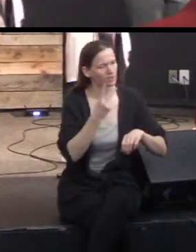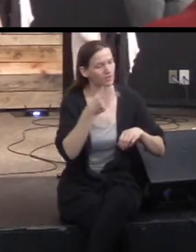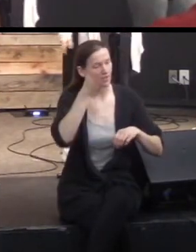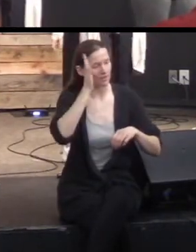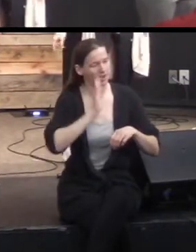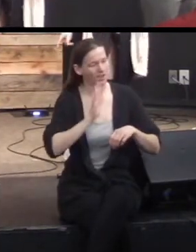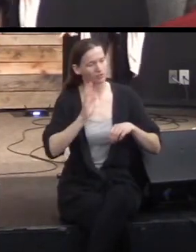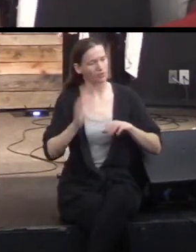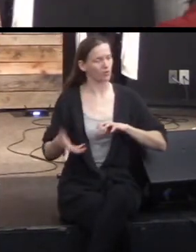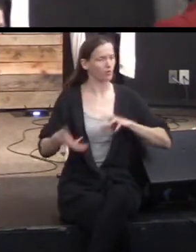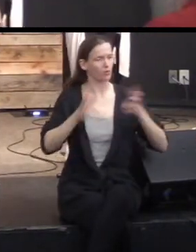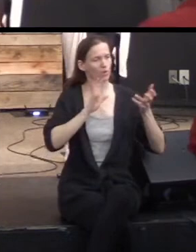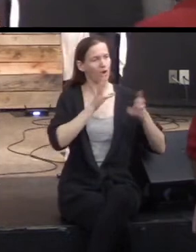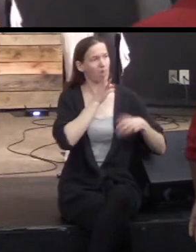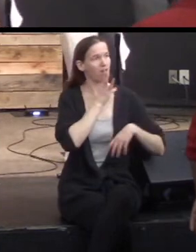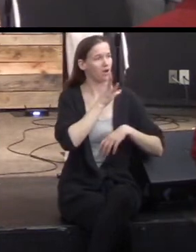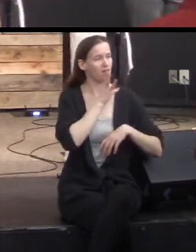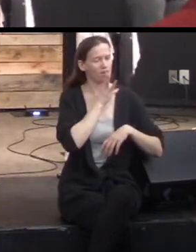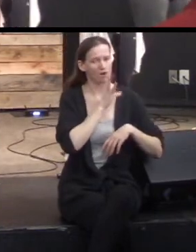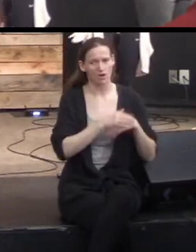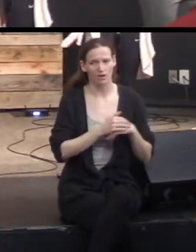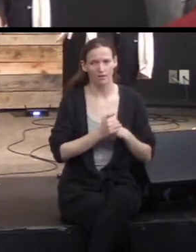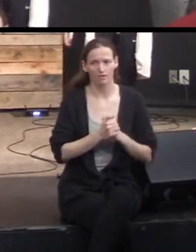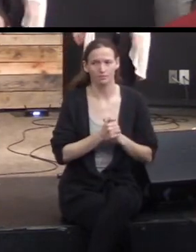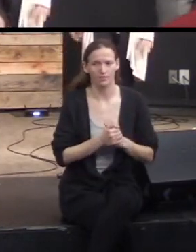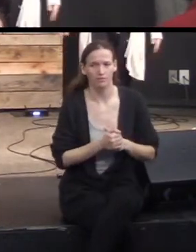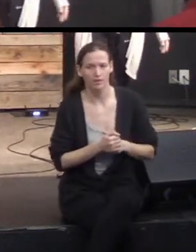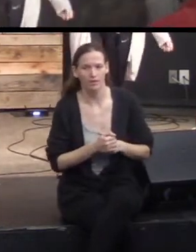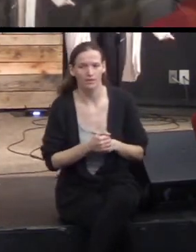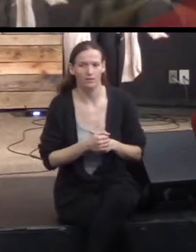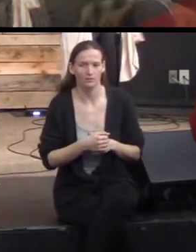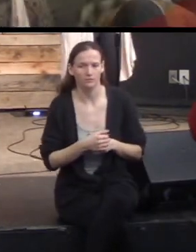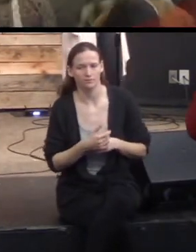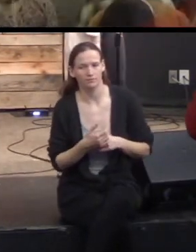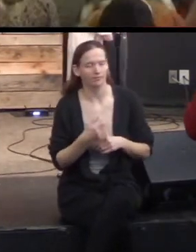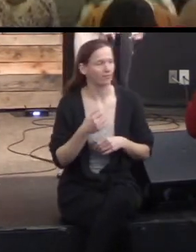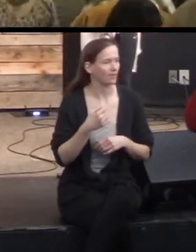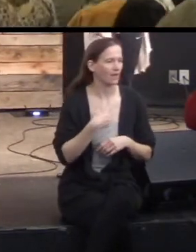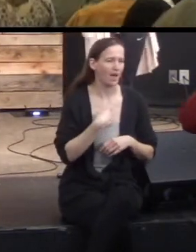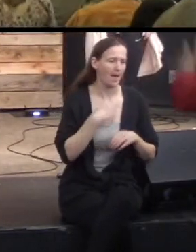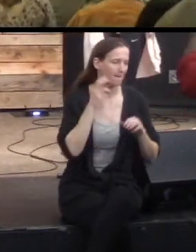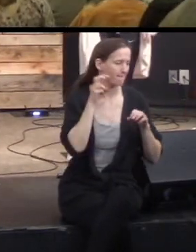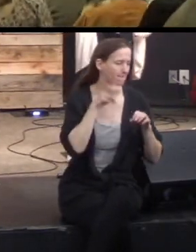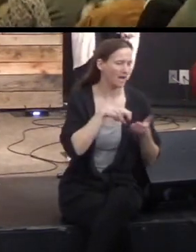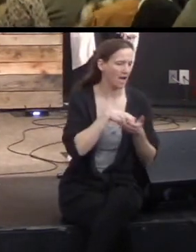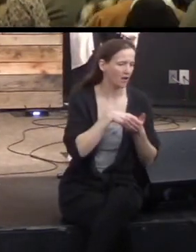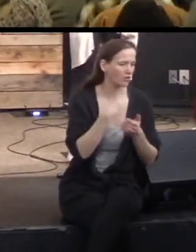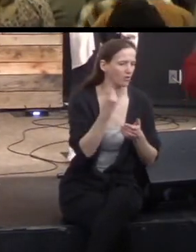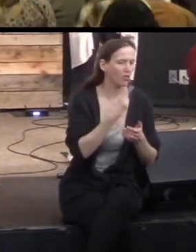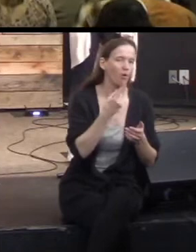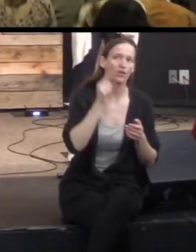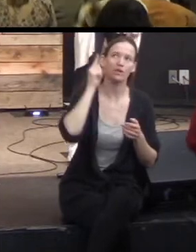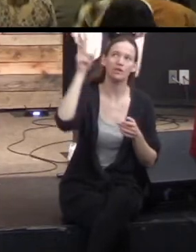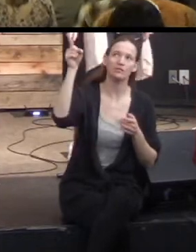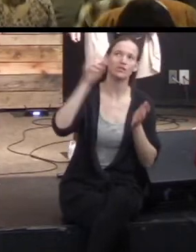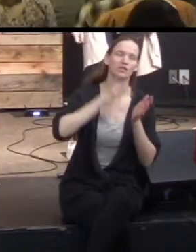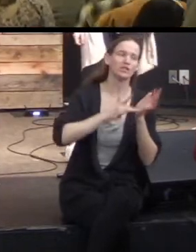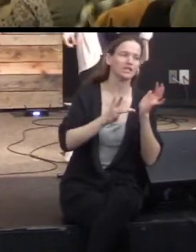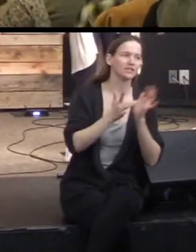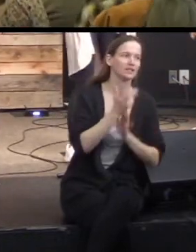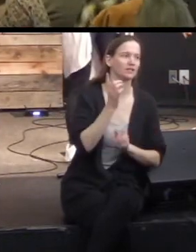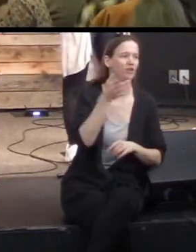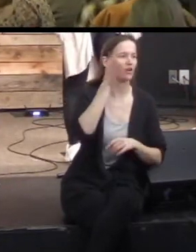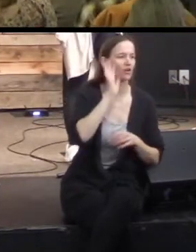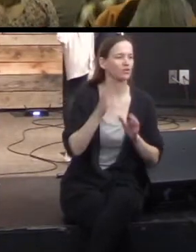God's gonna trouble the water. I won't bow to nobody but my Jesus